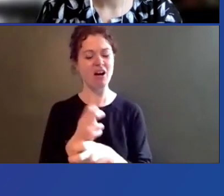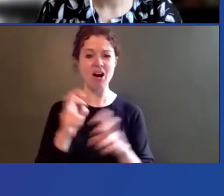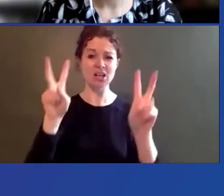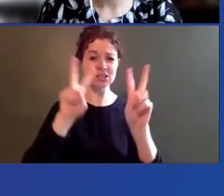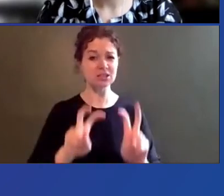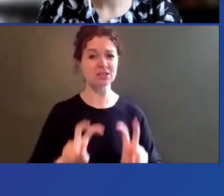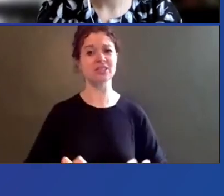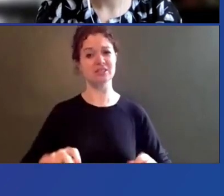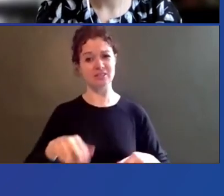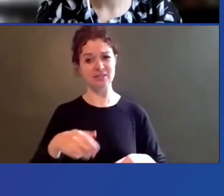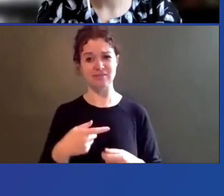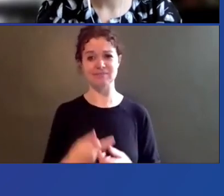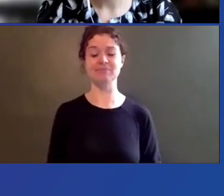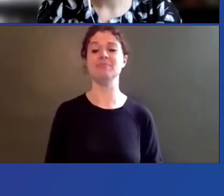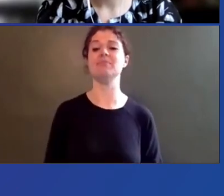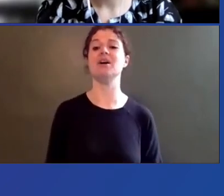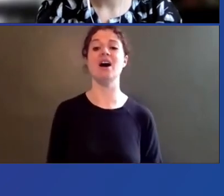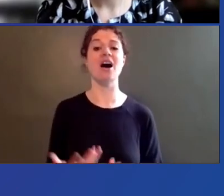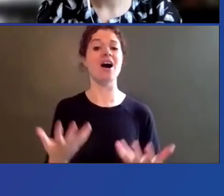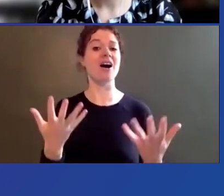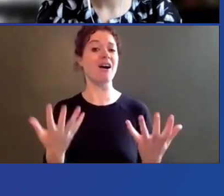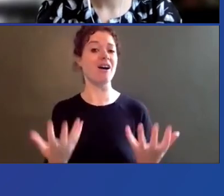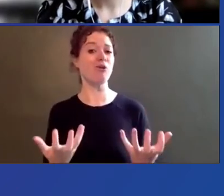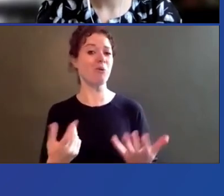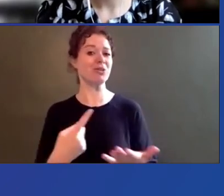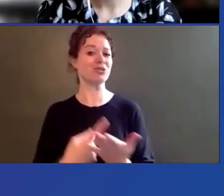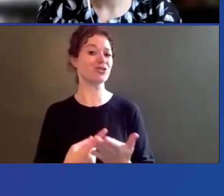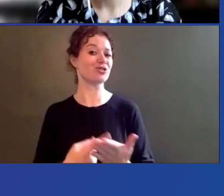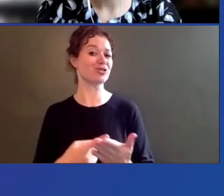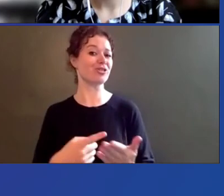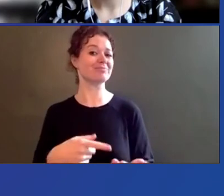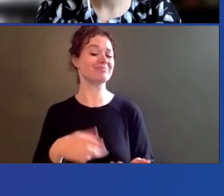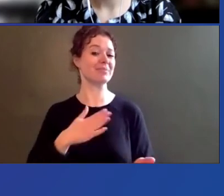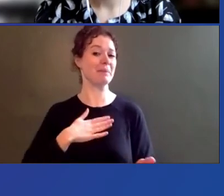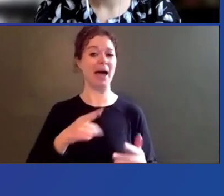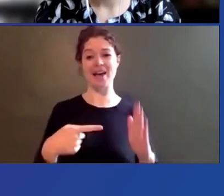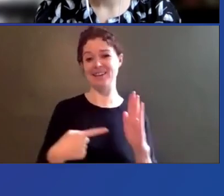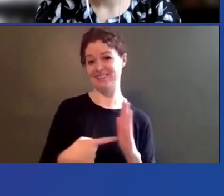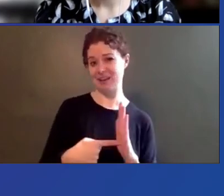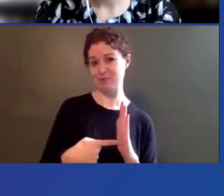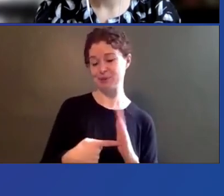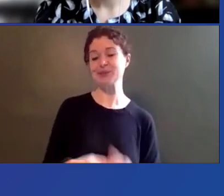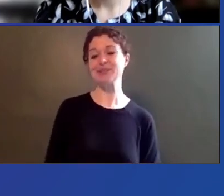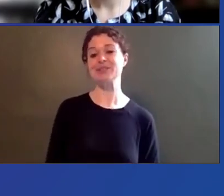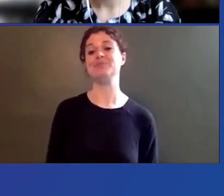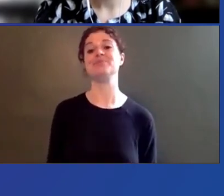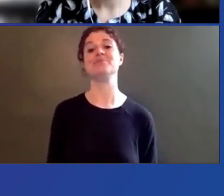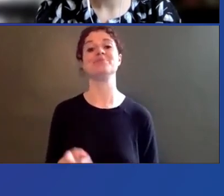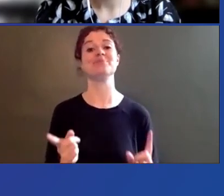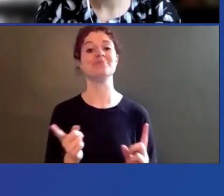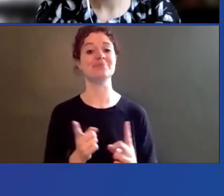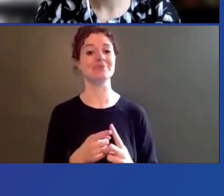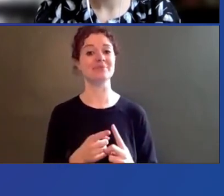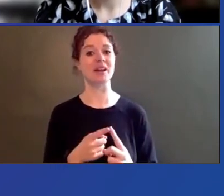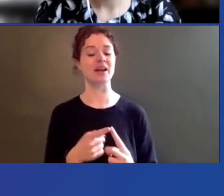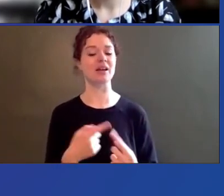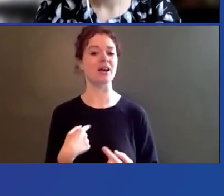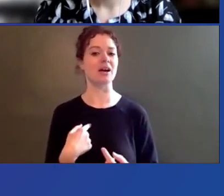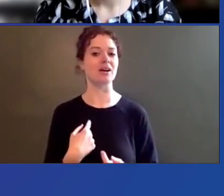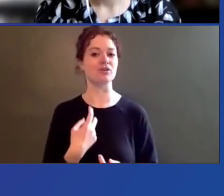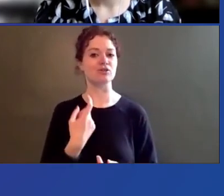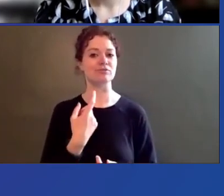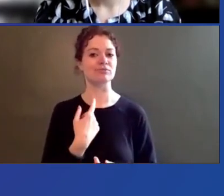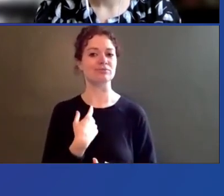will start with two small examples. One was that I went to a memorial service